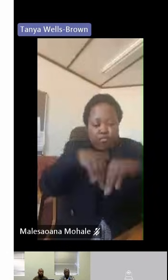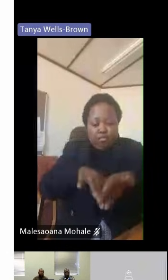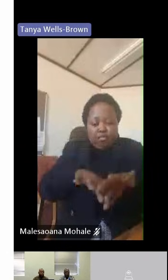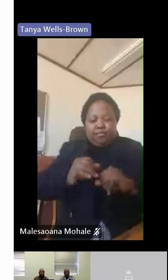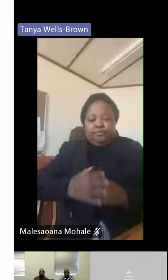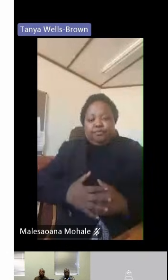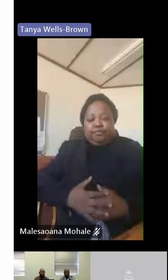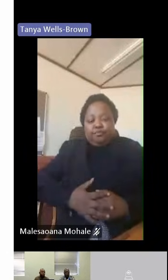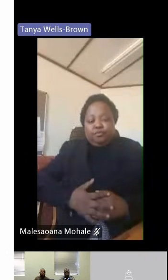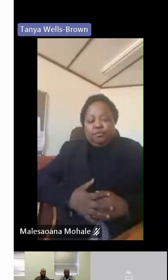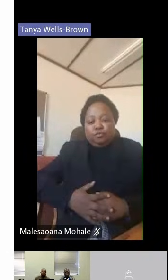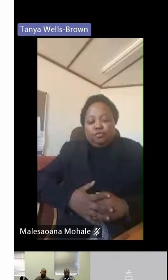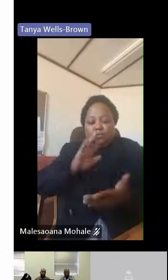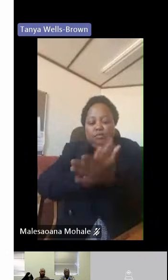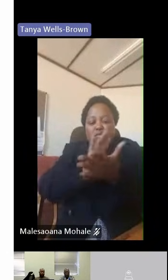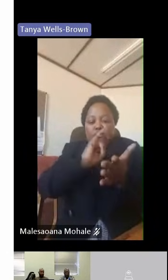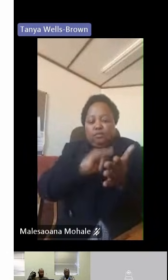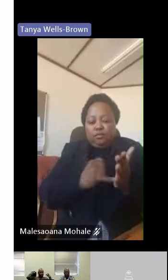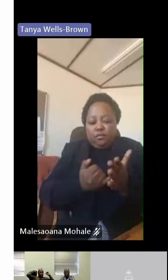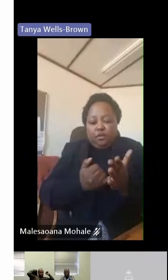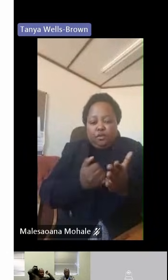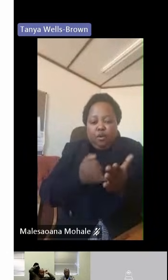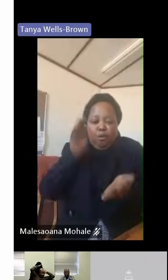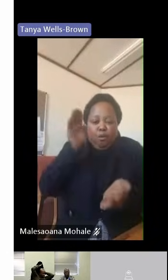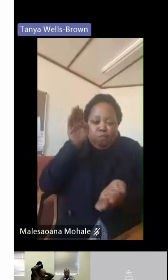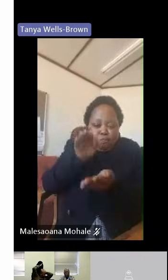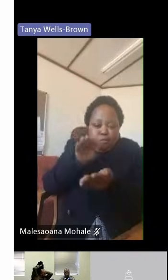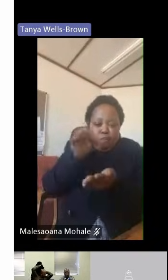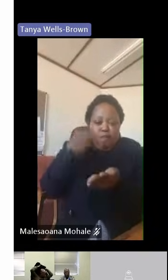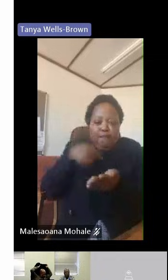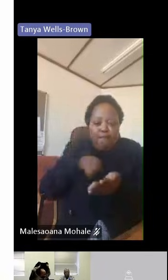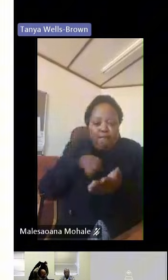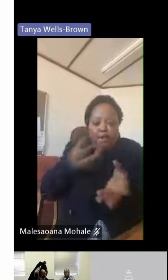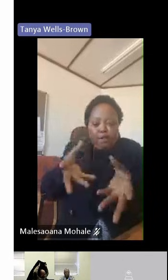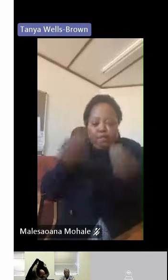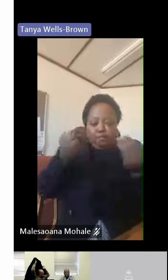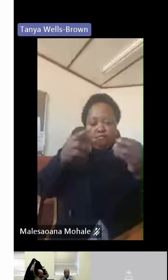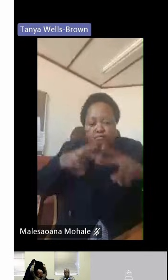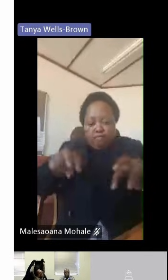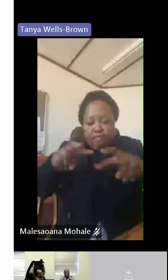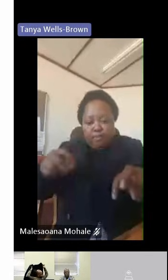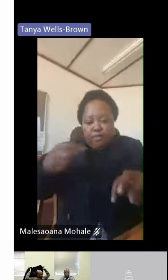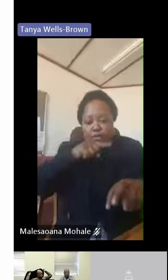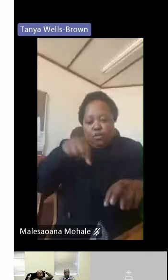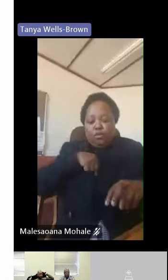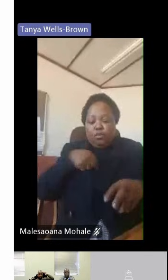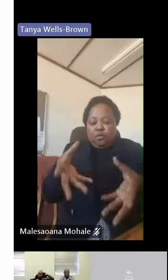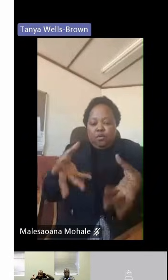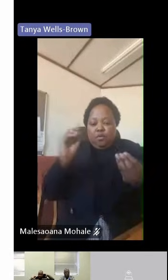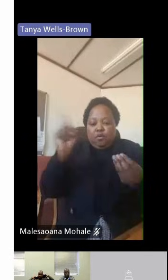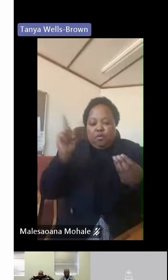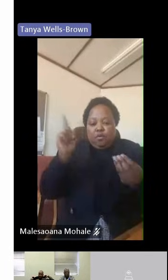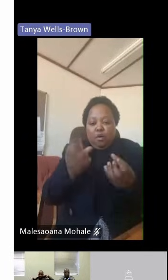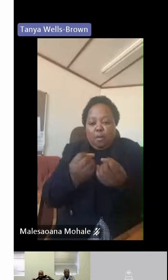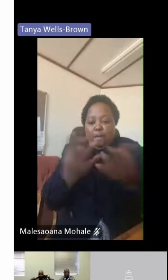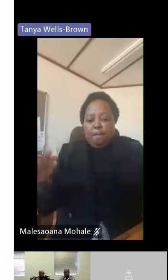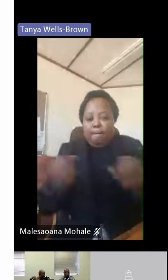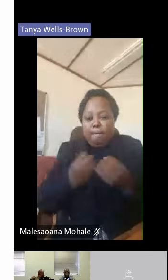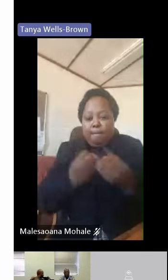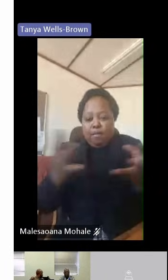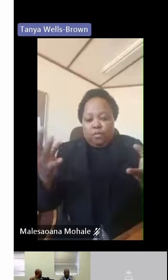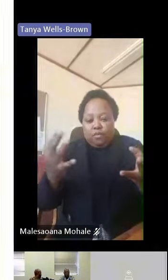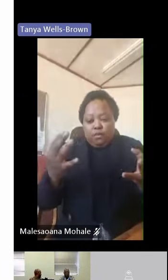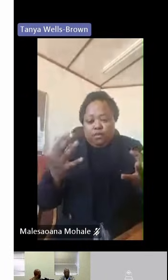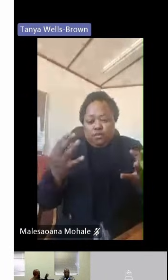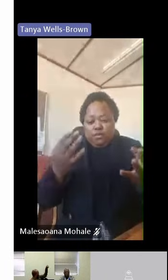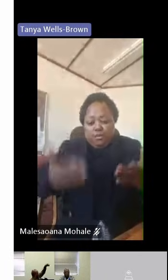And just to go over some of my preliminary findings, what we found was that most sites, the Ministry of Health had done a really good job